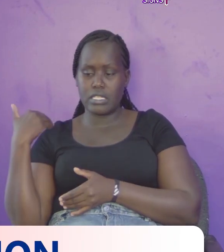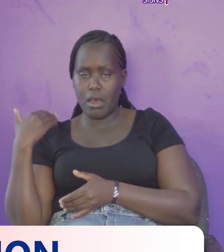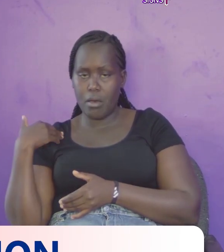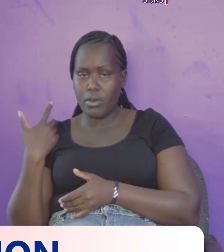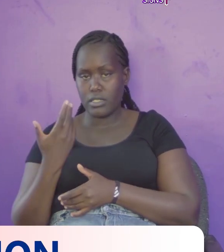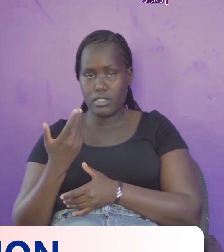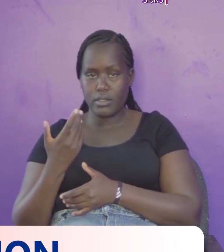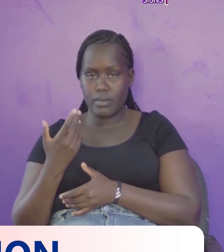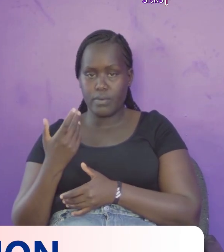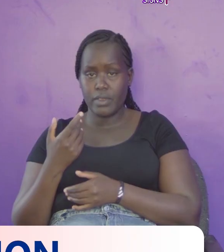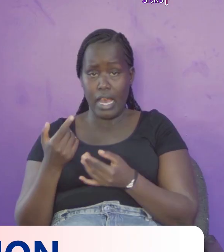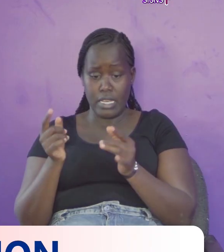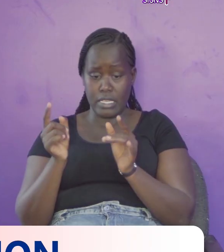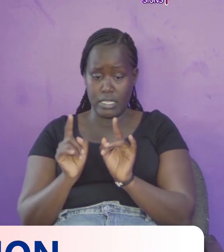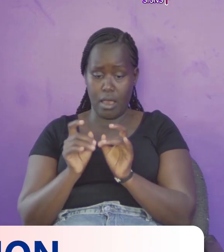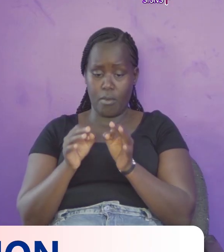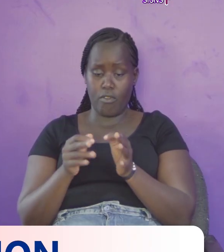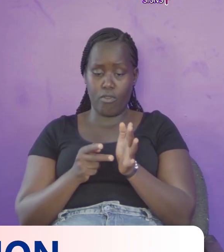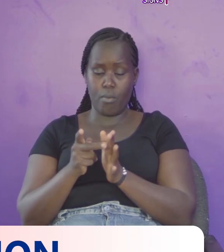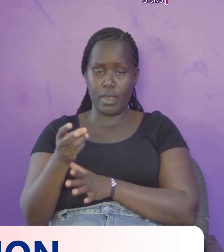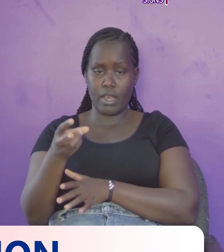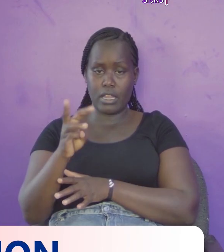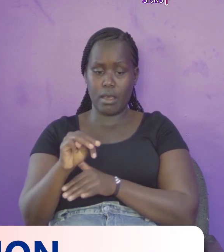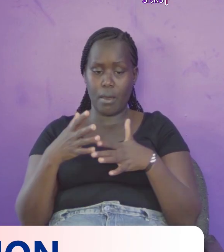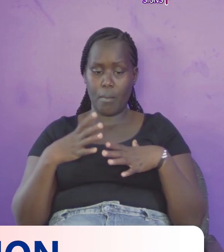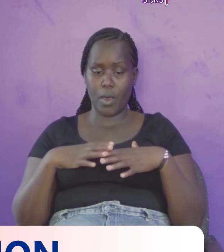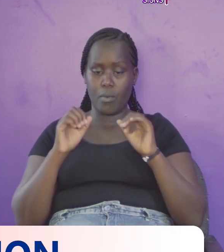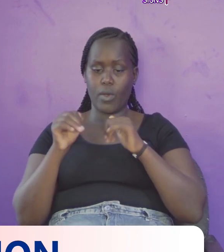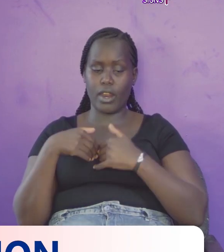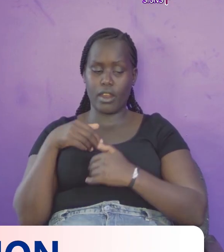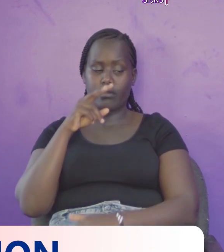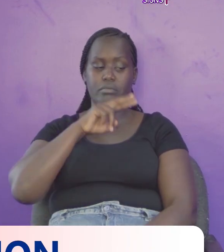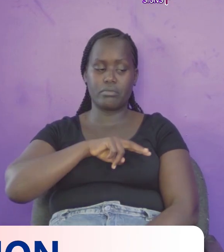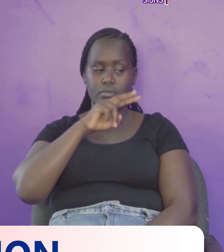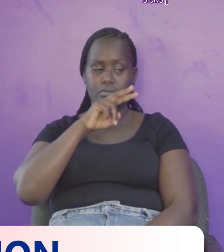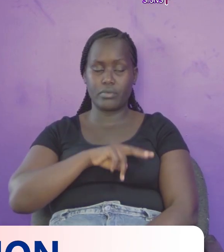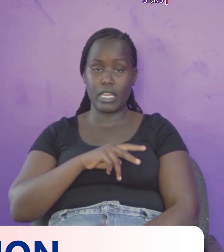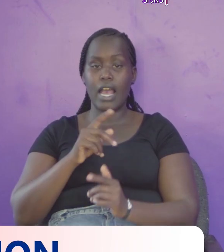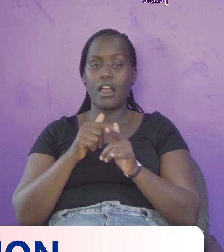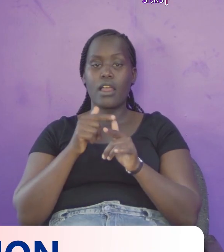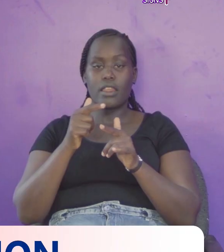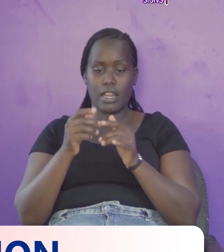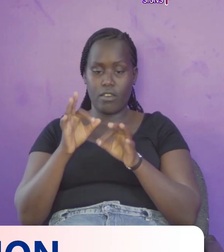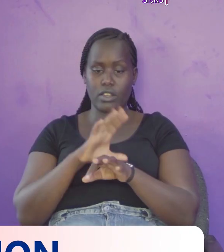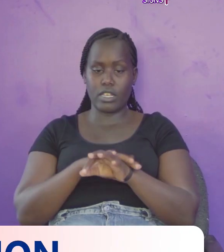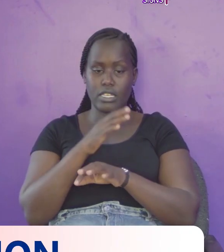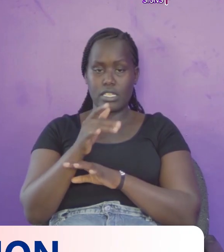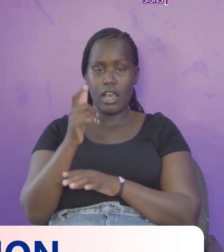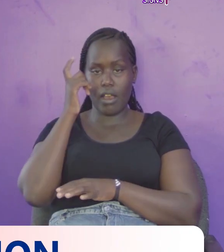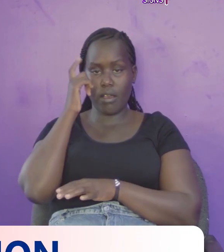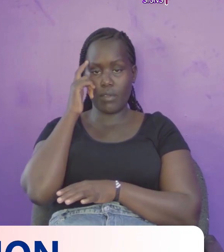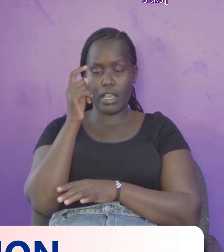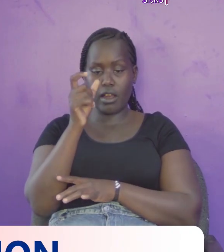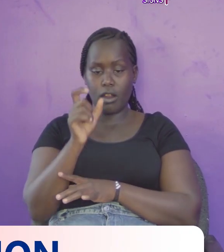Even though you're paying them. Yes. People can have attitudes, Mr. Jonah. So ikifika hapo, I'm thinking, ni mtu